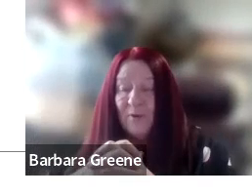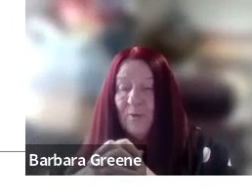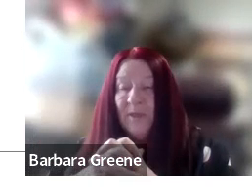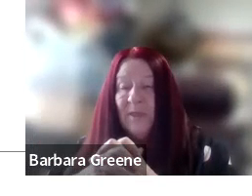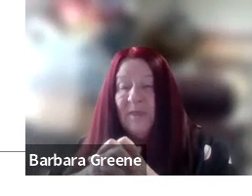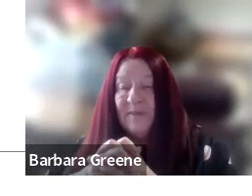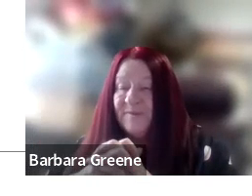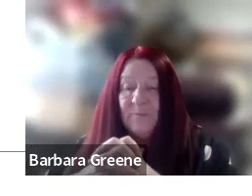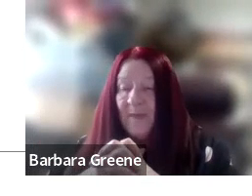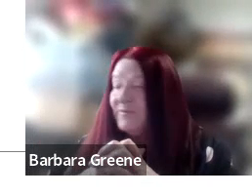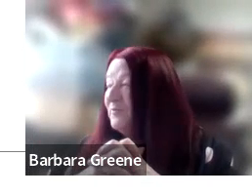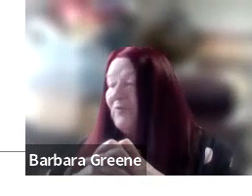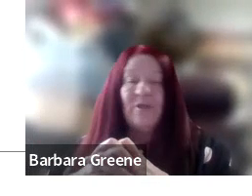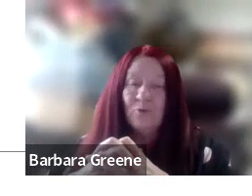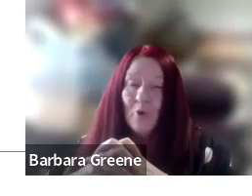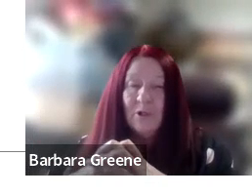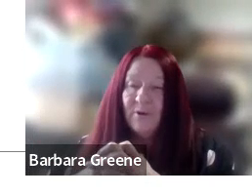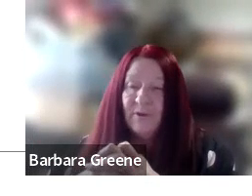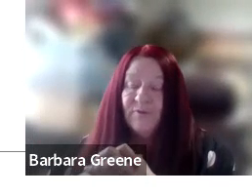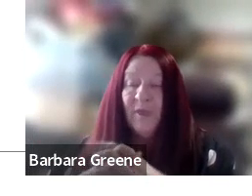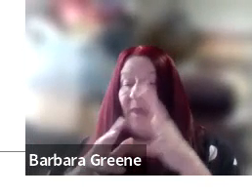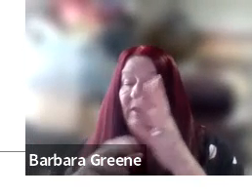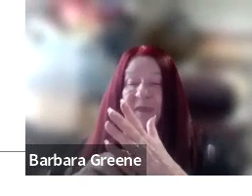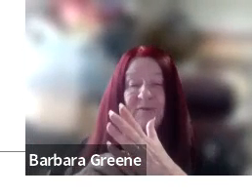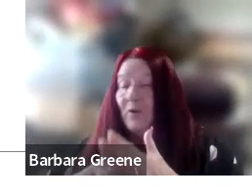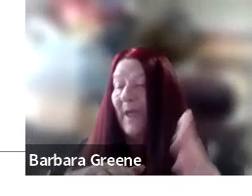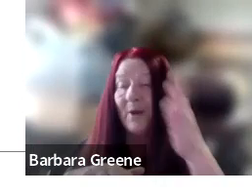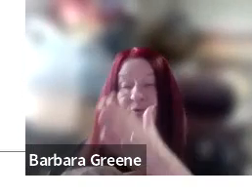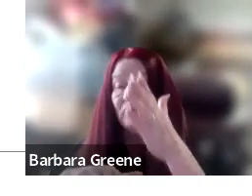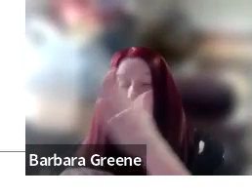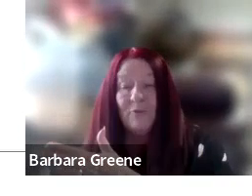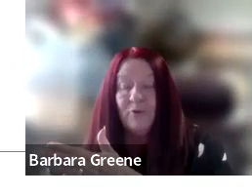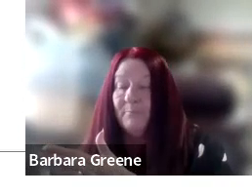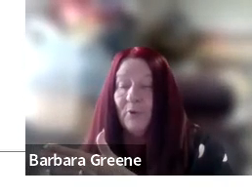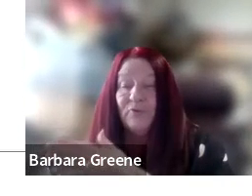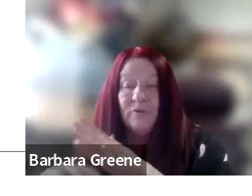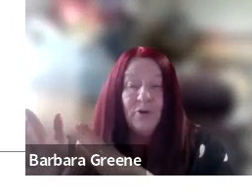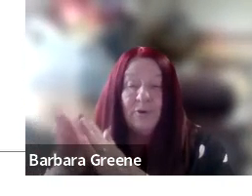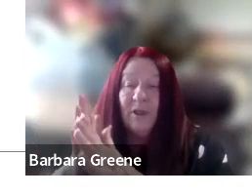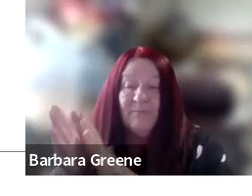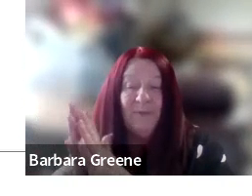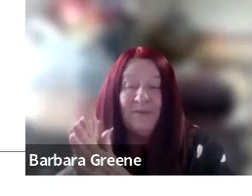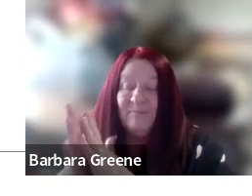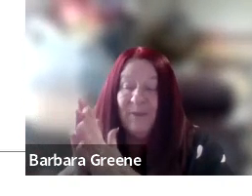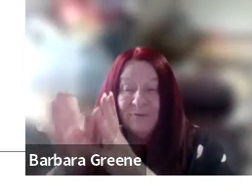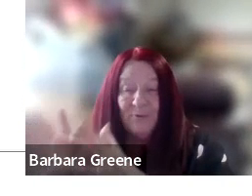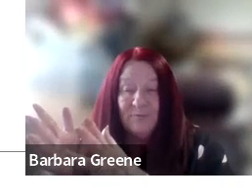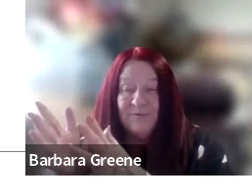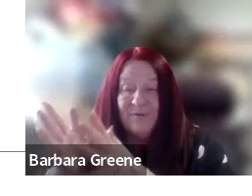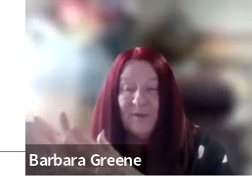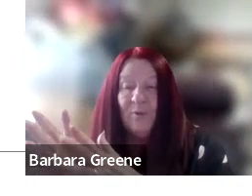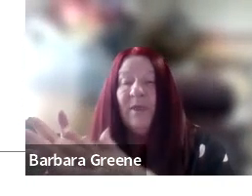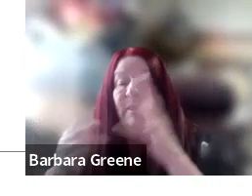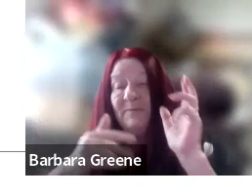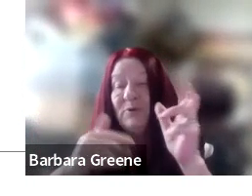services, know that sometimes, especially in rural areas, it takes 2 hours to travel to a person to do a face-to-face